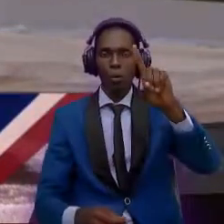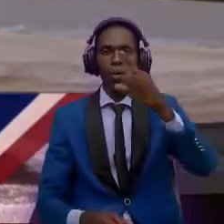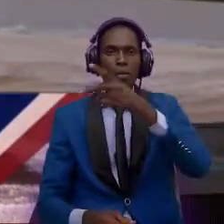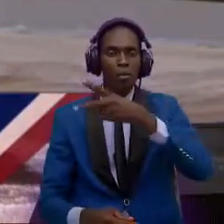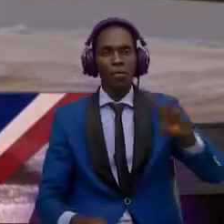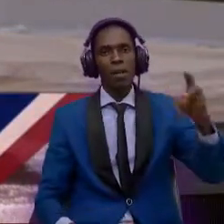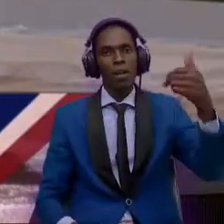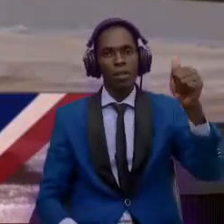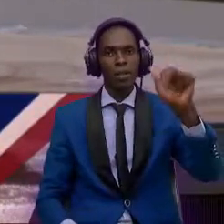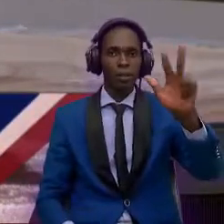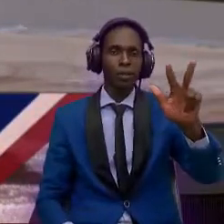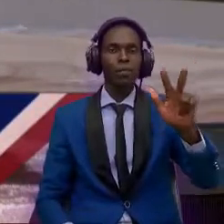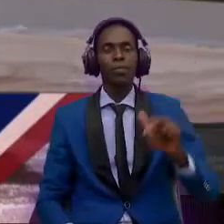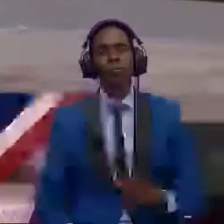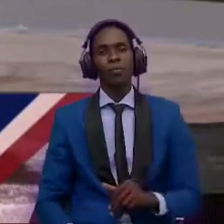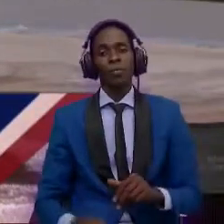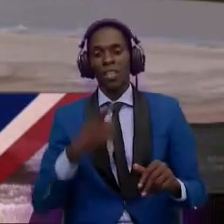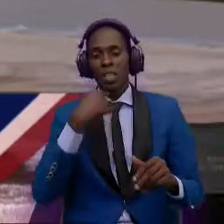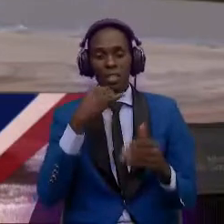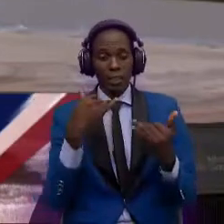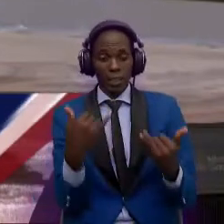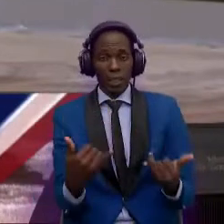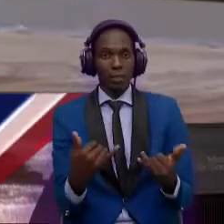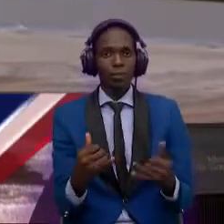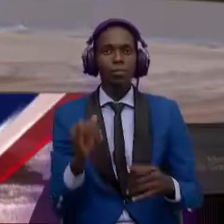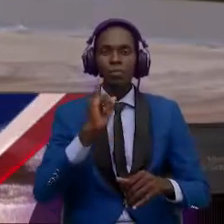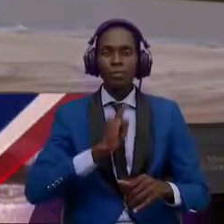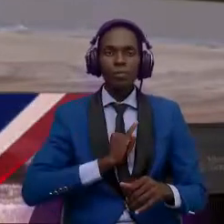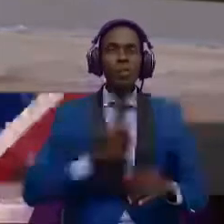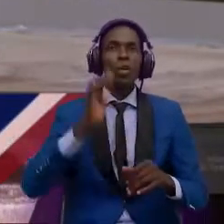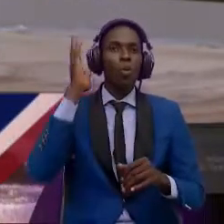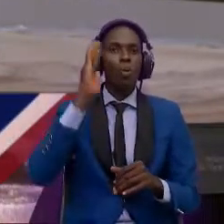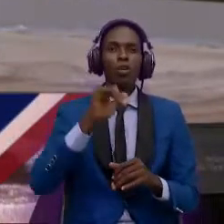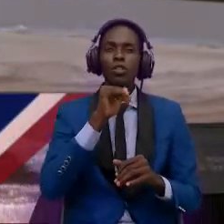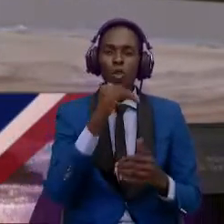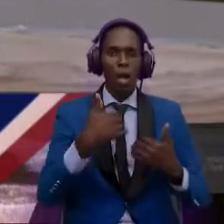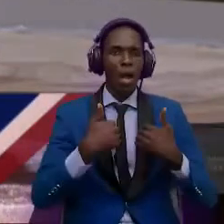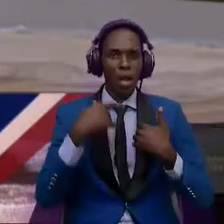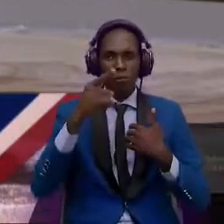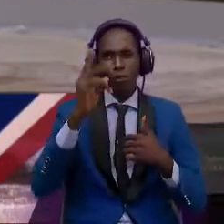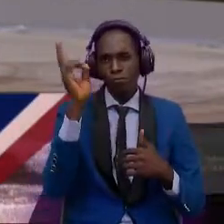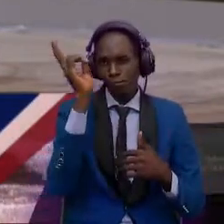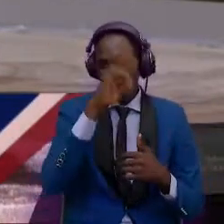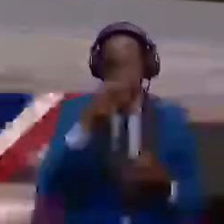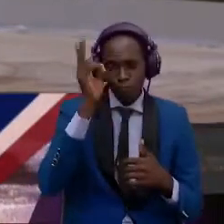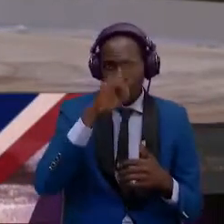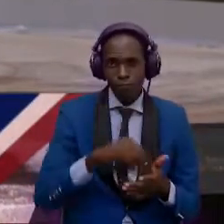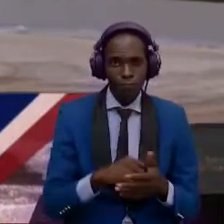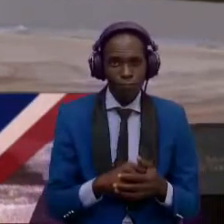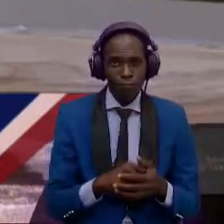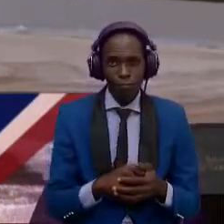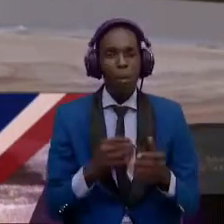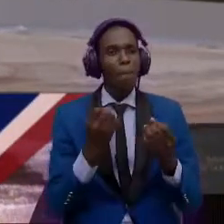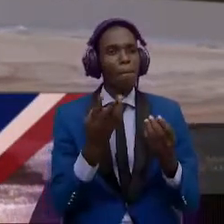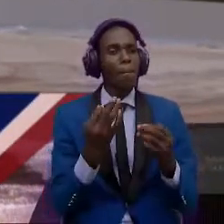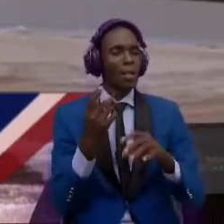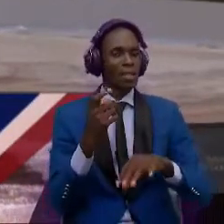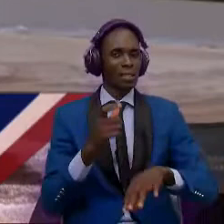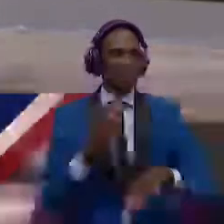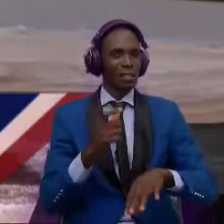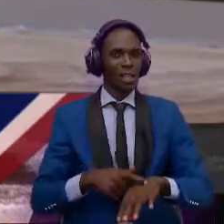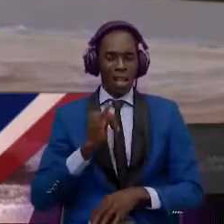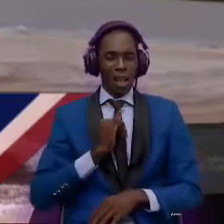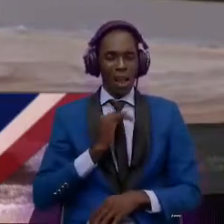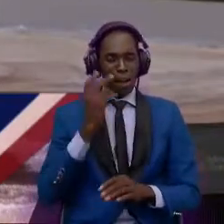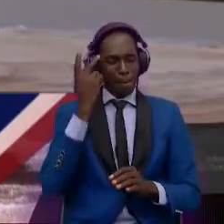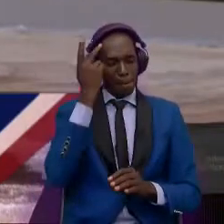verse 13. He says, now I would not have you ignorant brethren that oftentimes I purposed